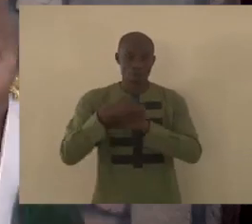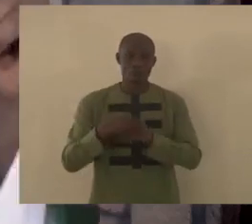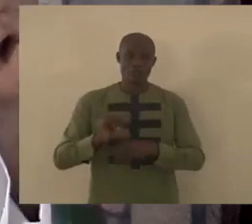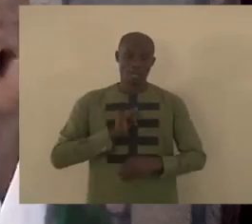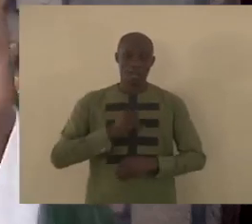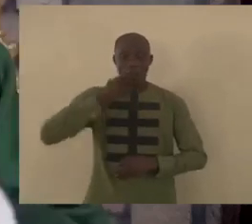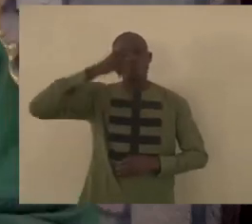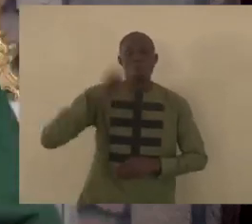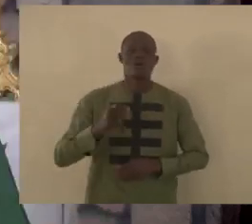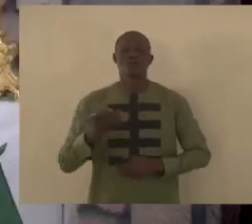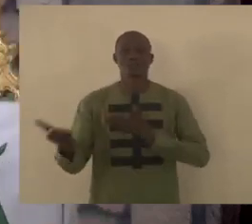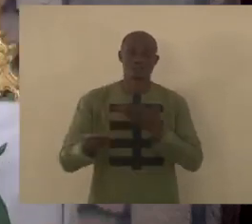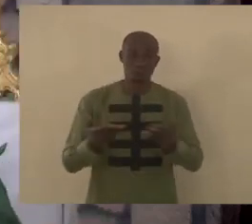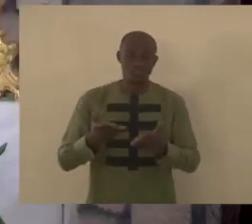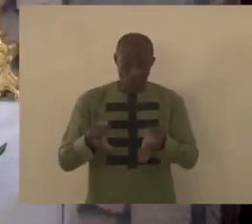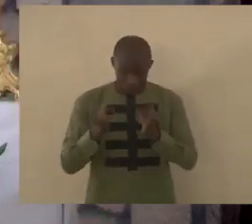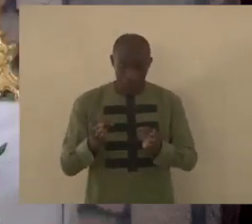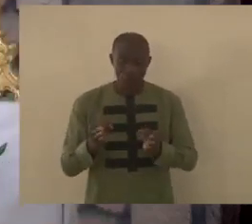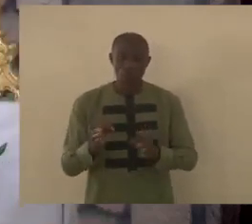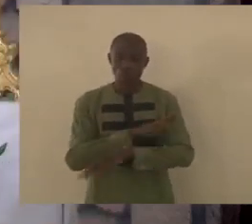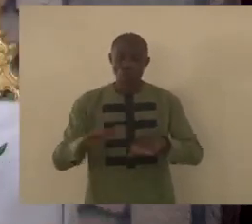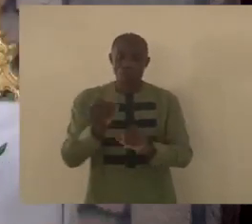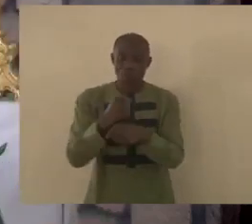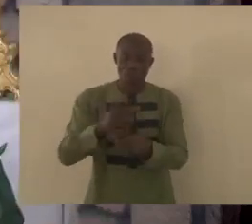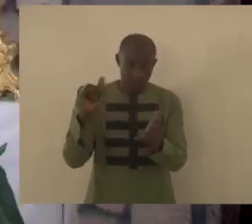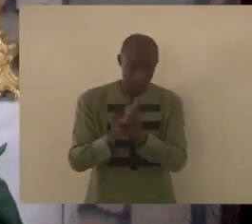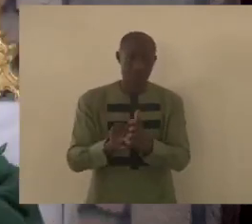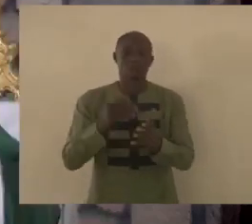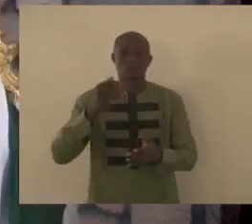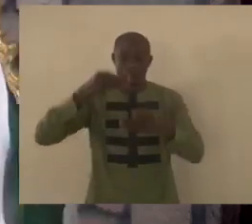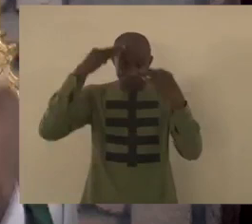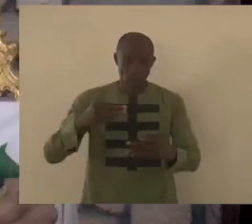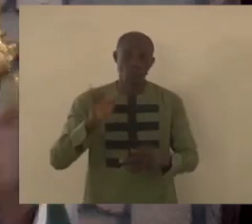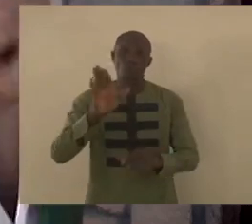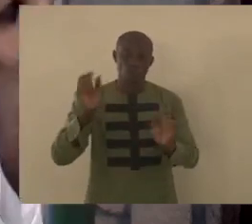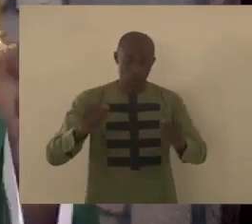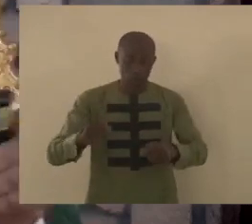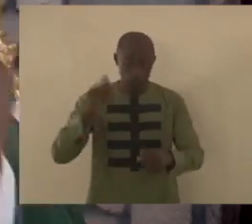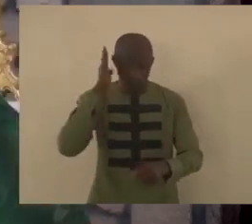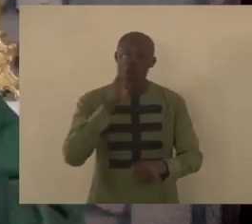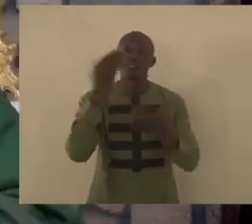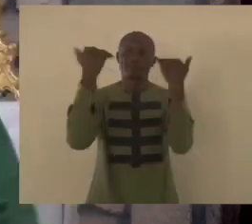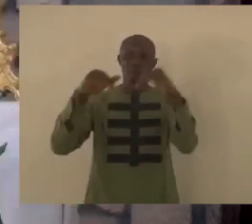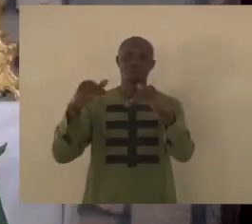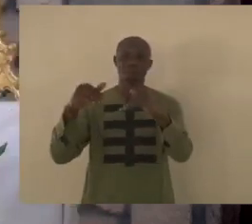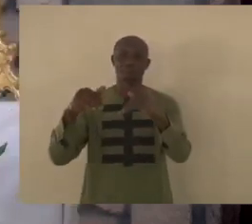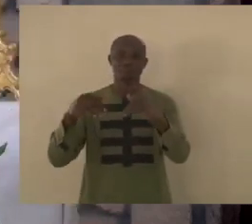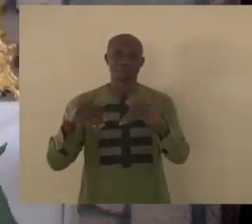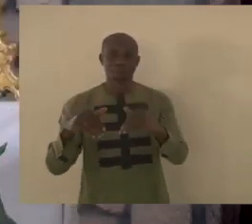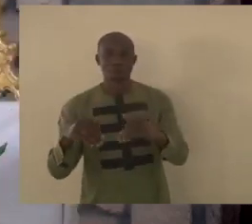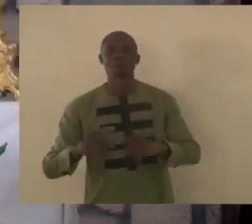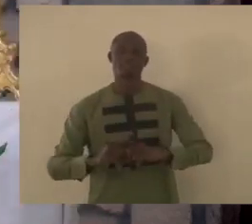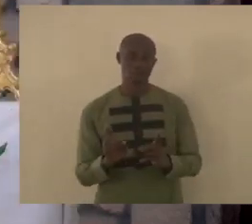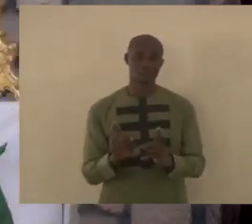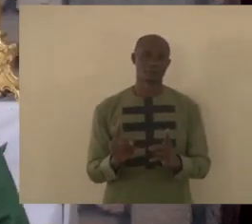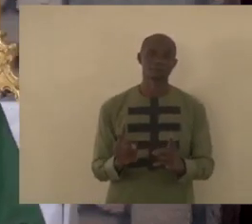what? I must serve. If you do not make that decision, your capacity, your ability to serve will be limited. And